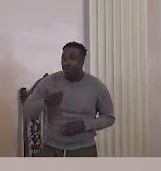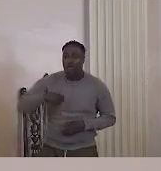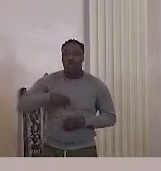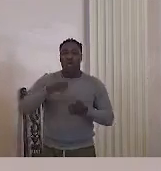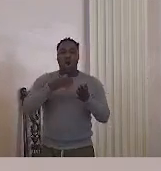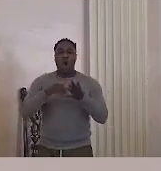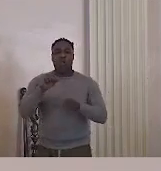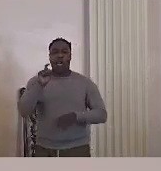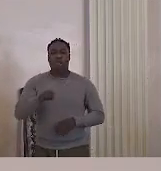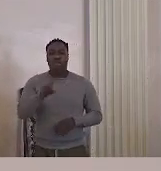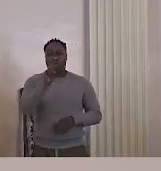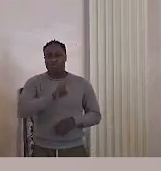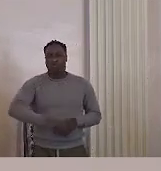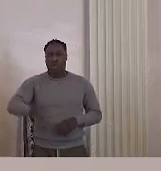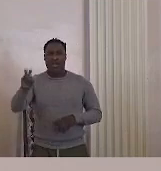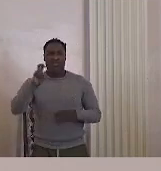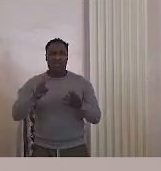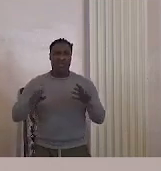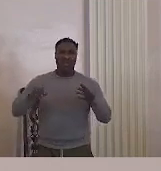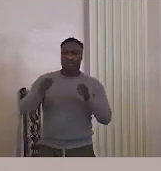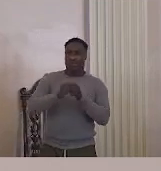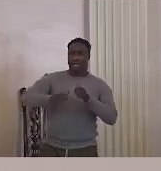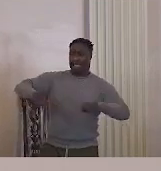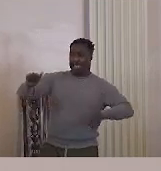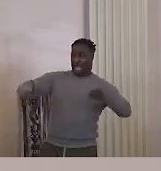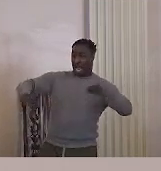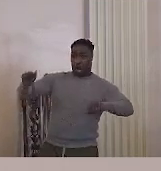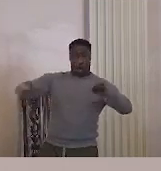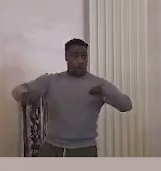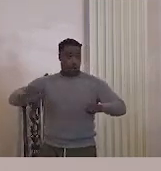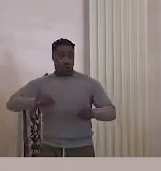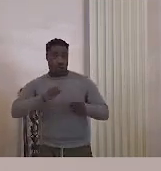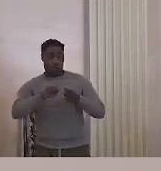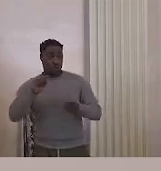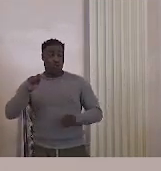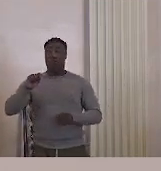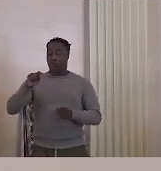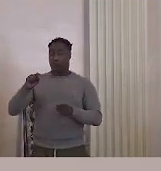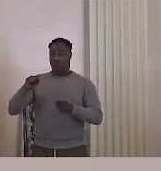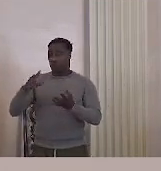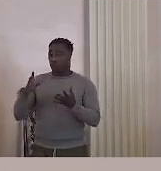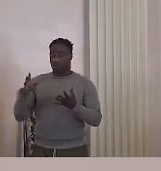must travel in uncertainty in order to land a nest.